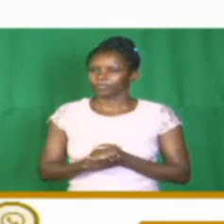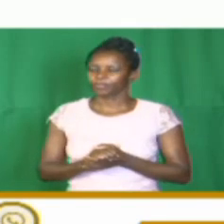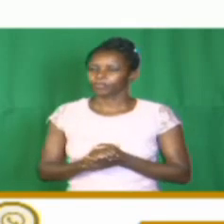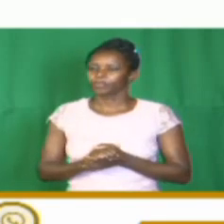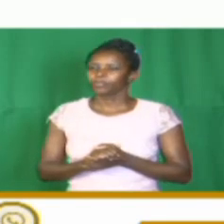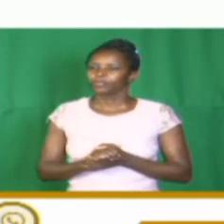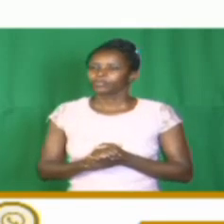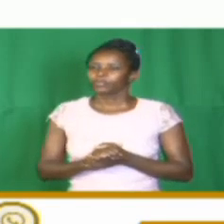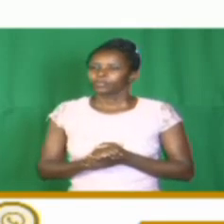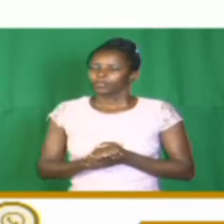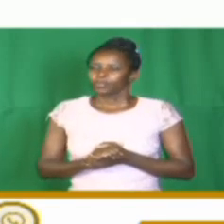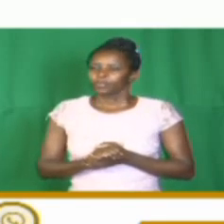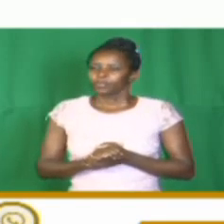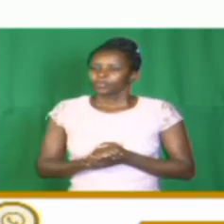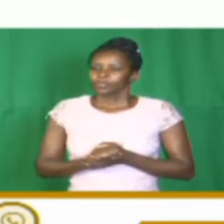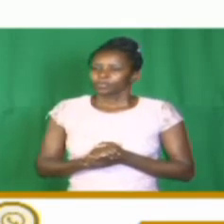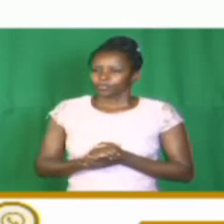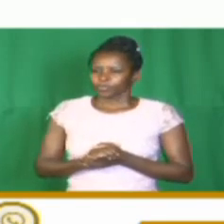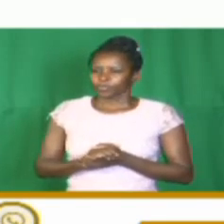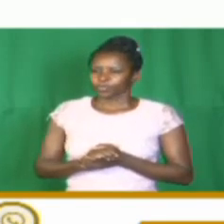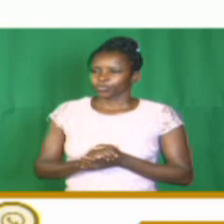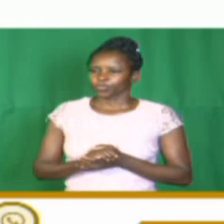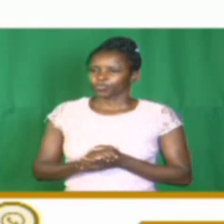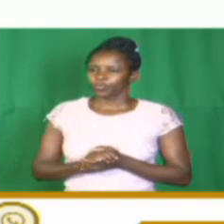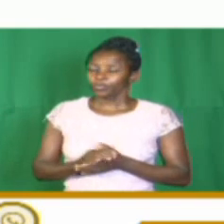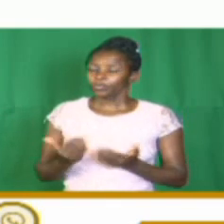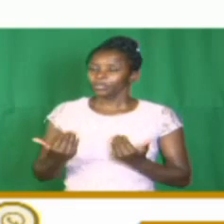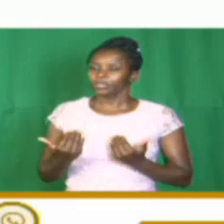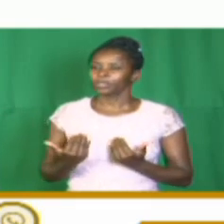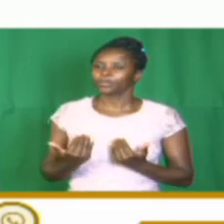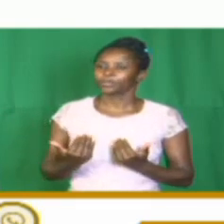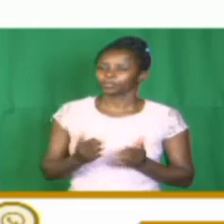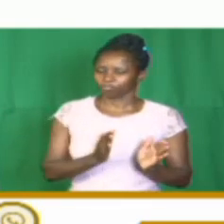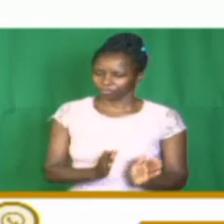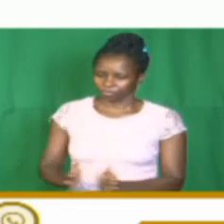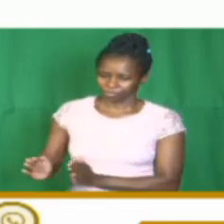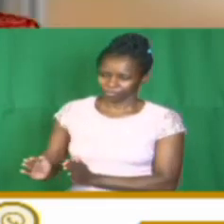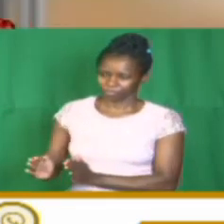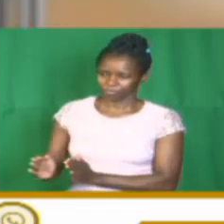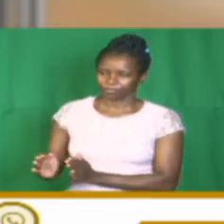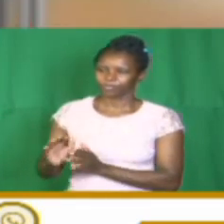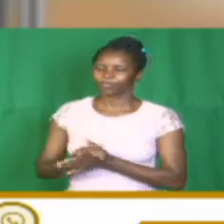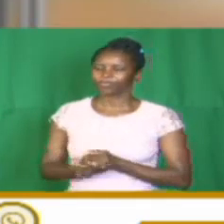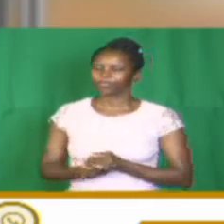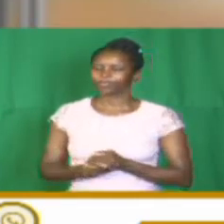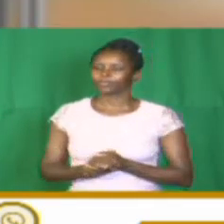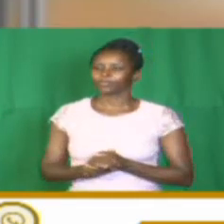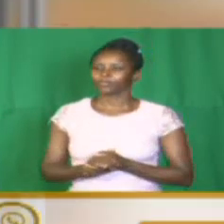non-magnetic. So now we are going to move on, dear learners. We are going to look